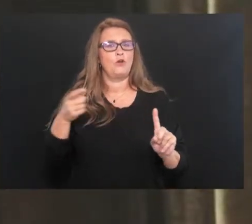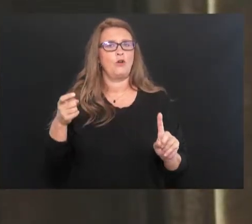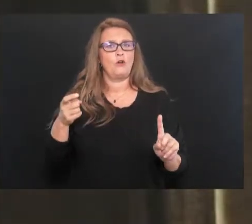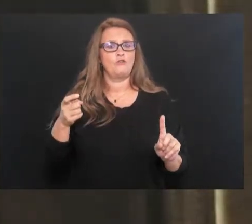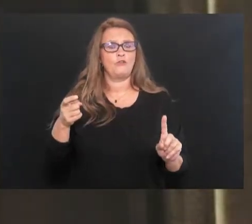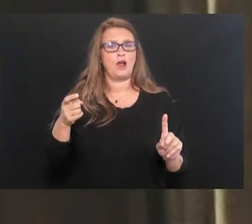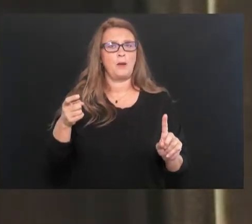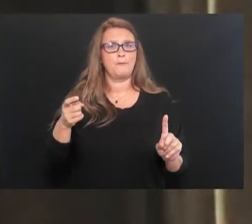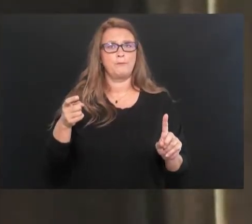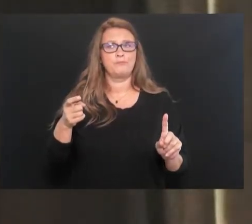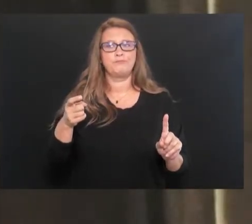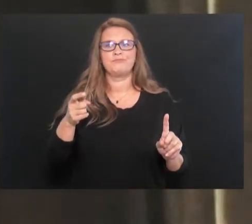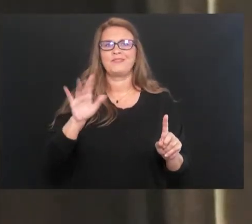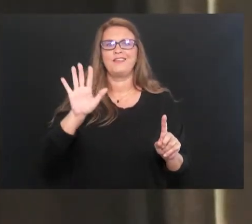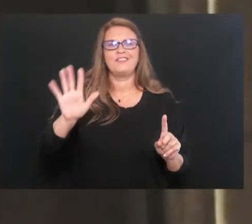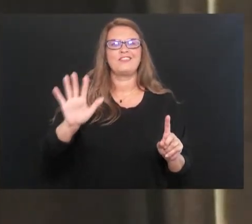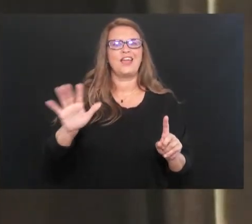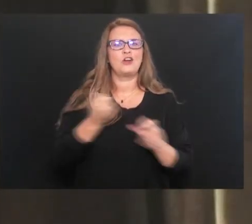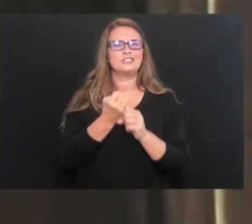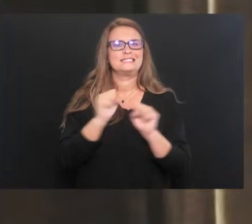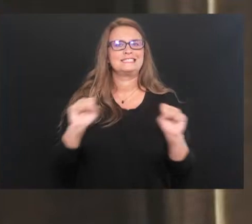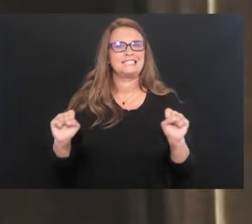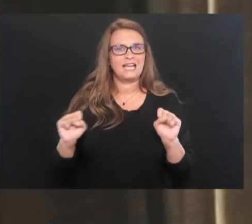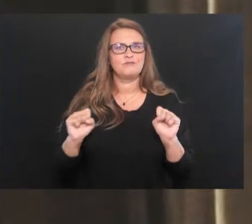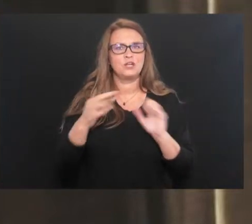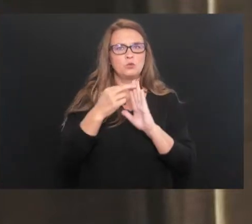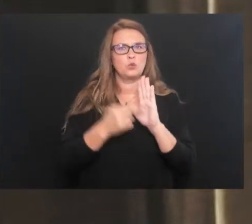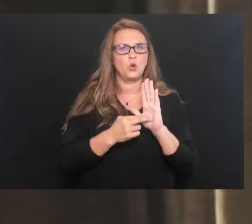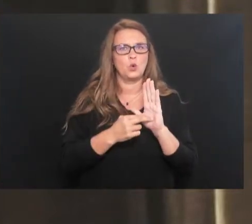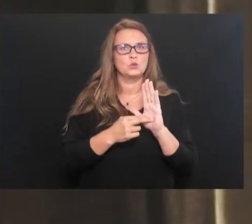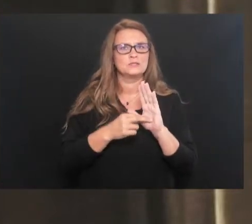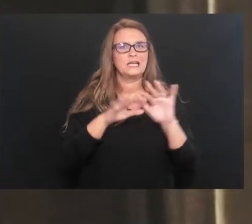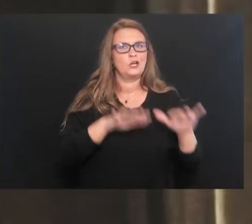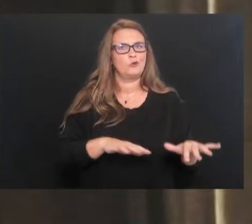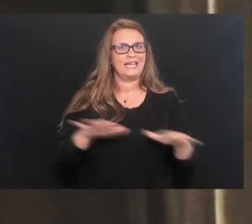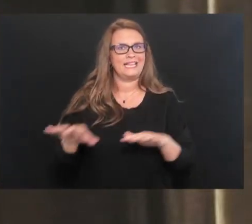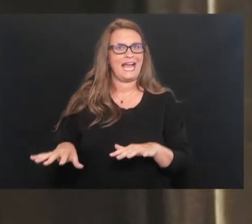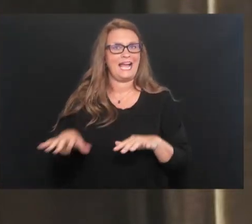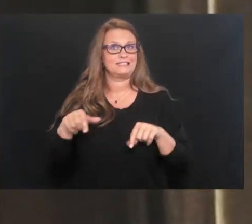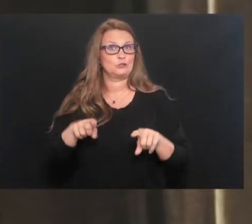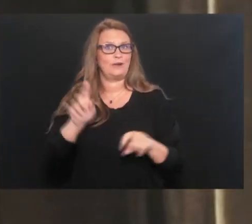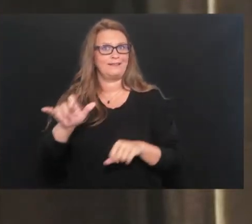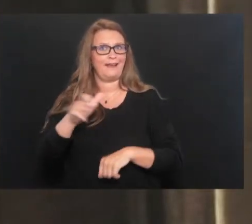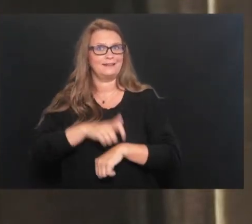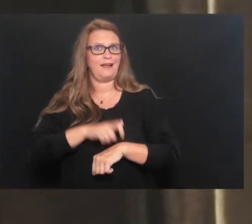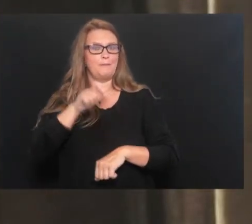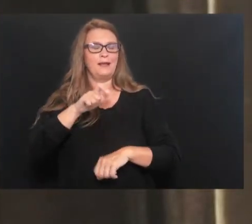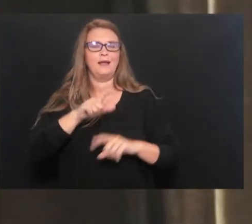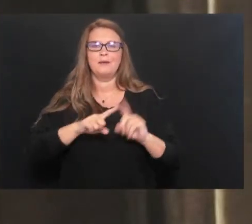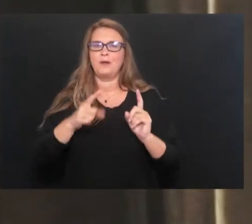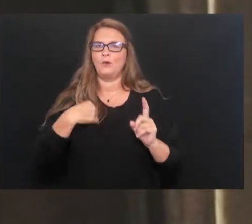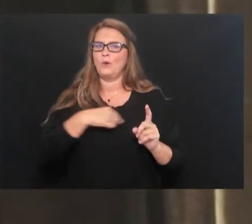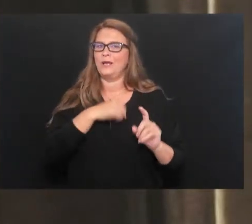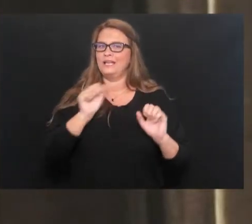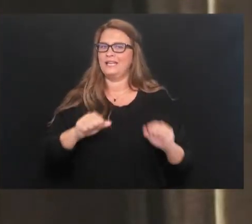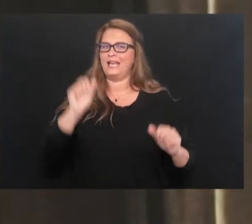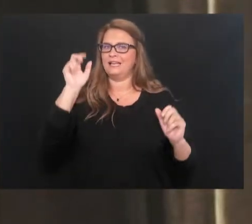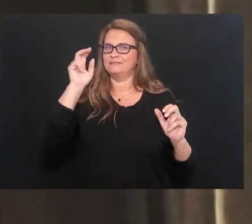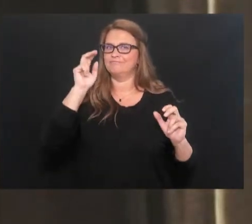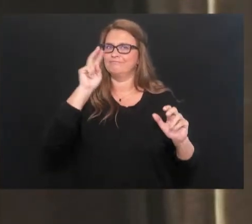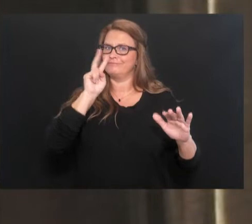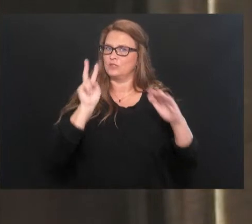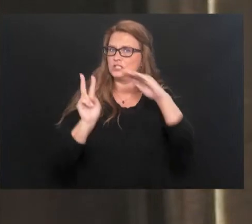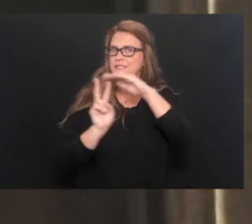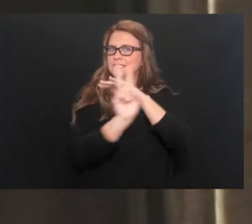loosening of some of the restrictions that happened in the United Kingdom during that time. But we can anticipate, even